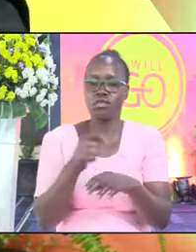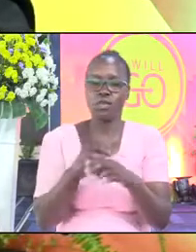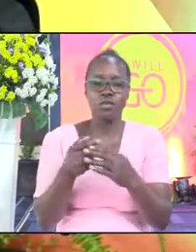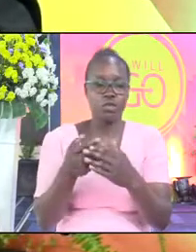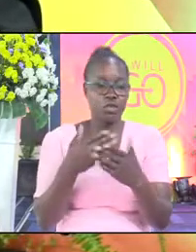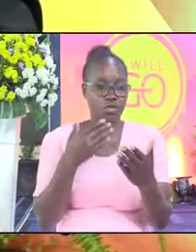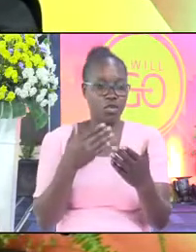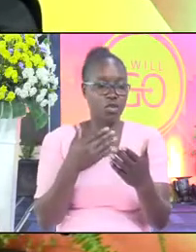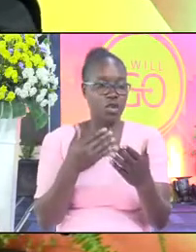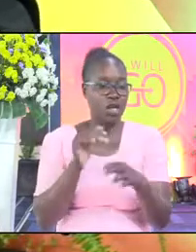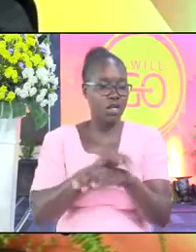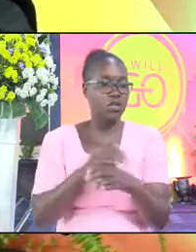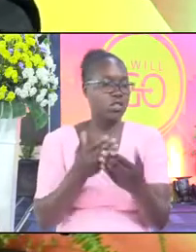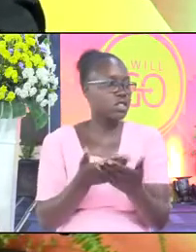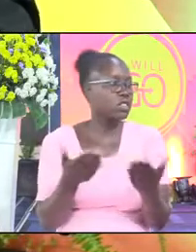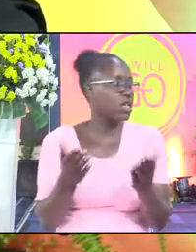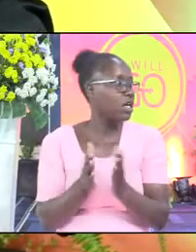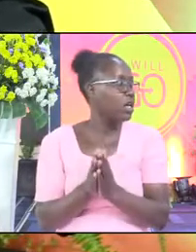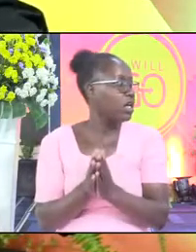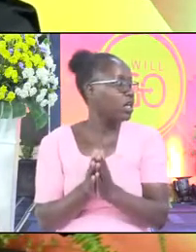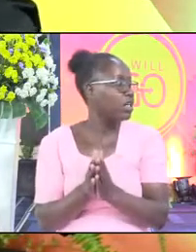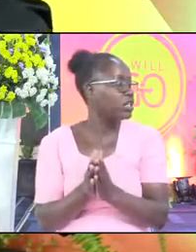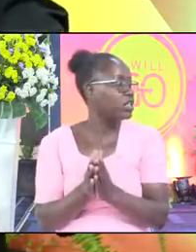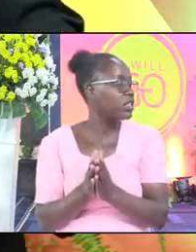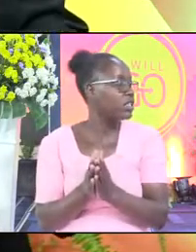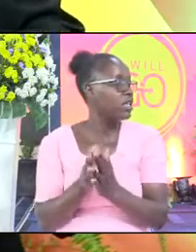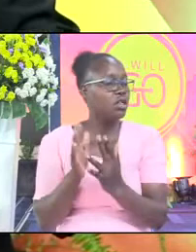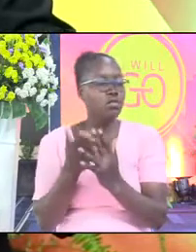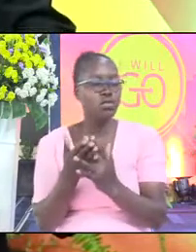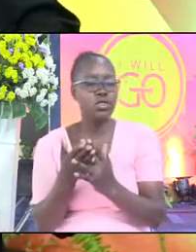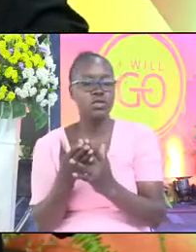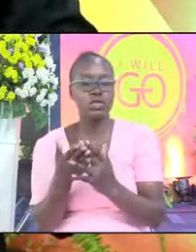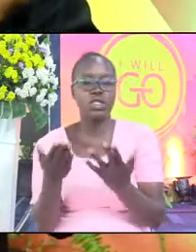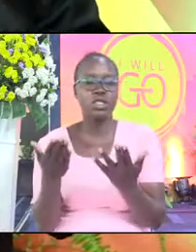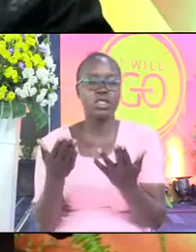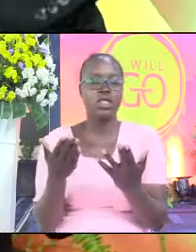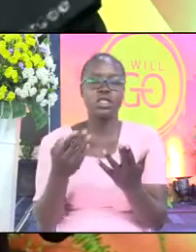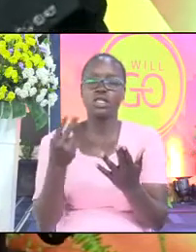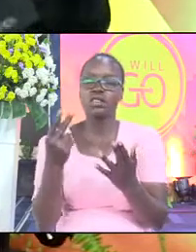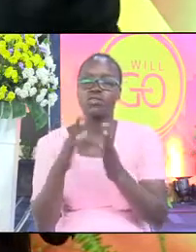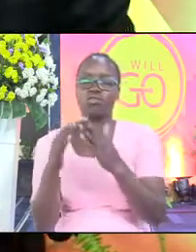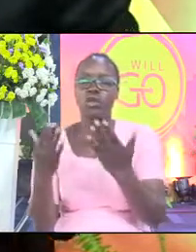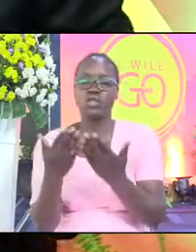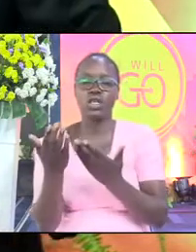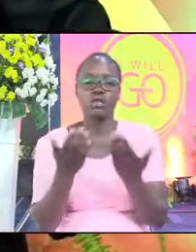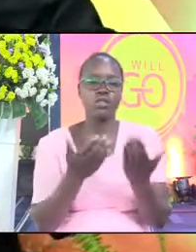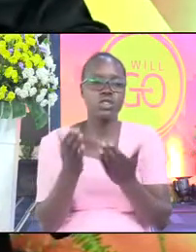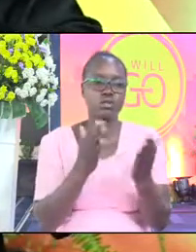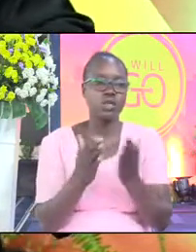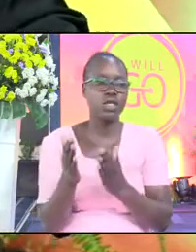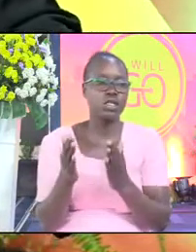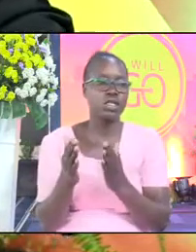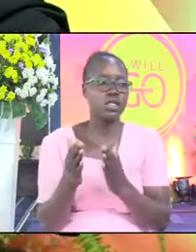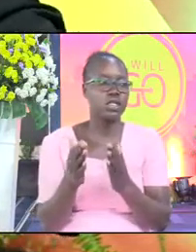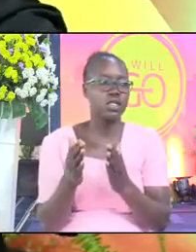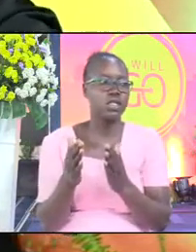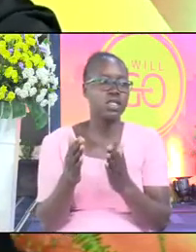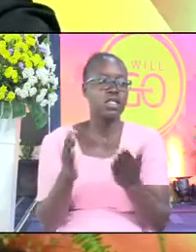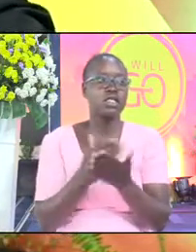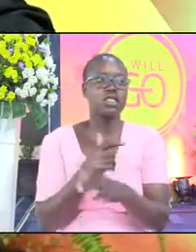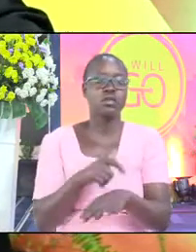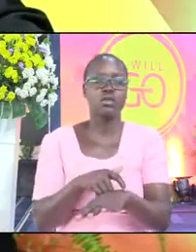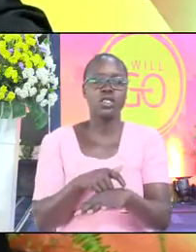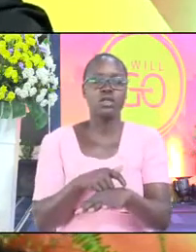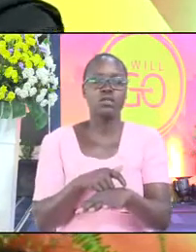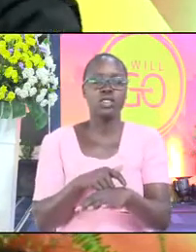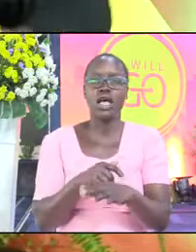there. And now we meet for between an hour and a half to 2 hours and we get the business done.